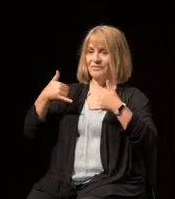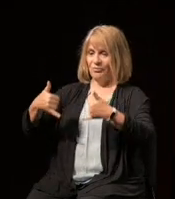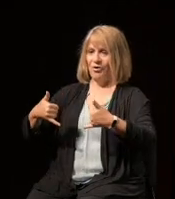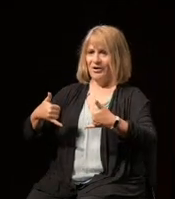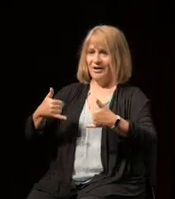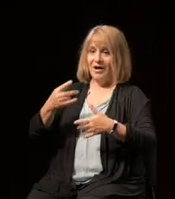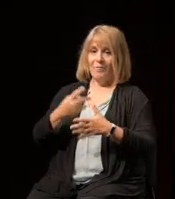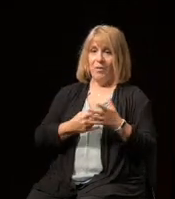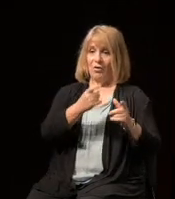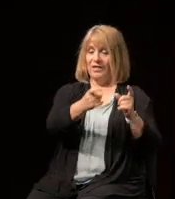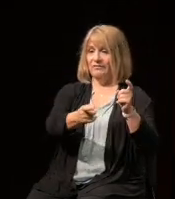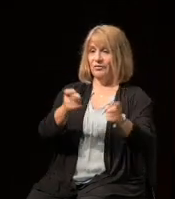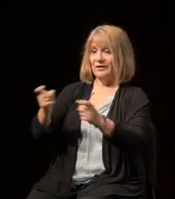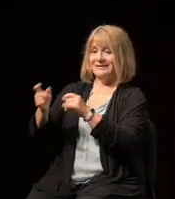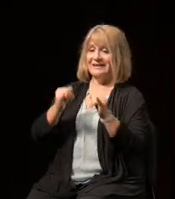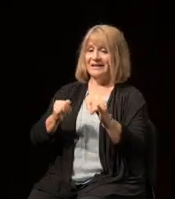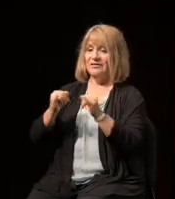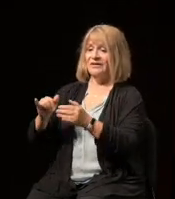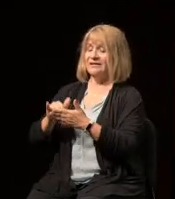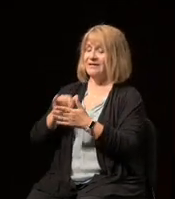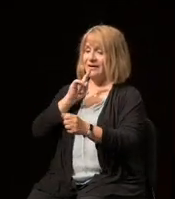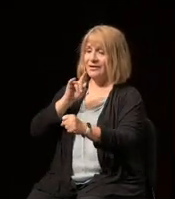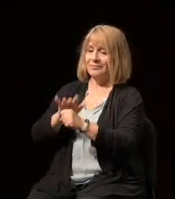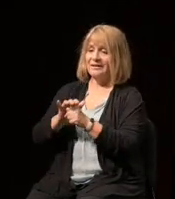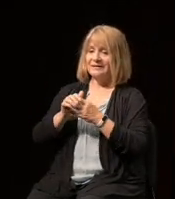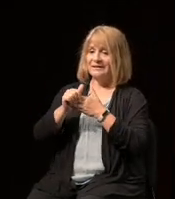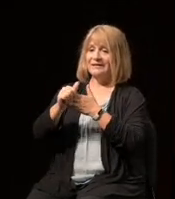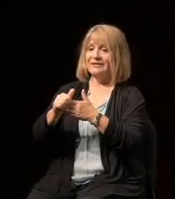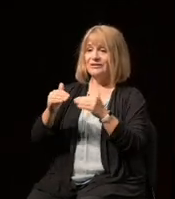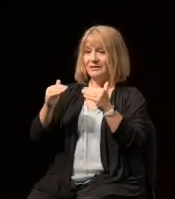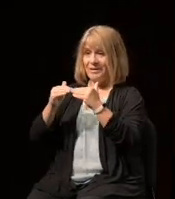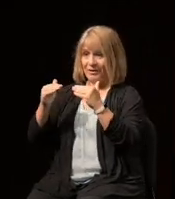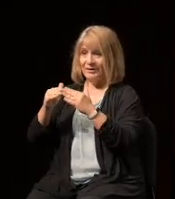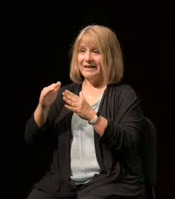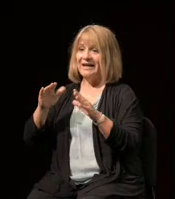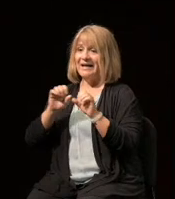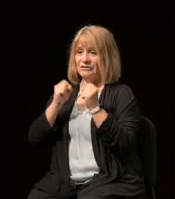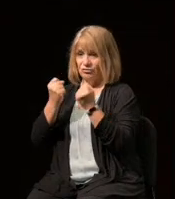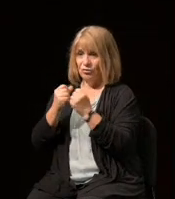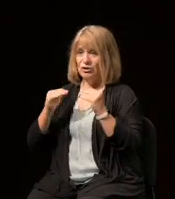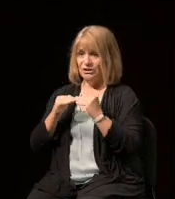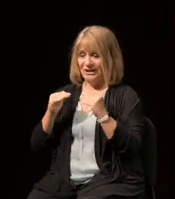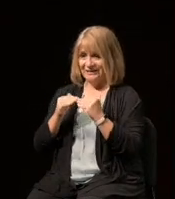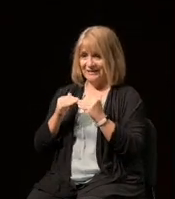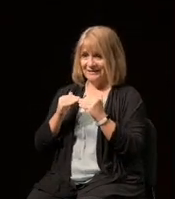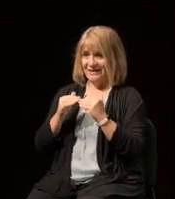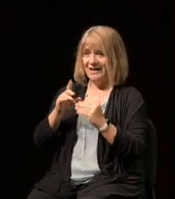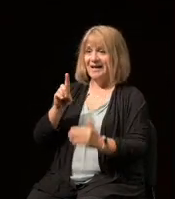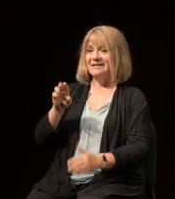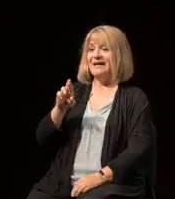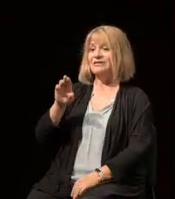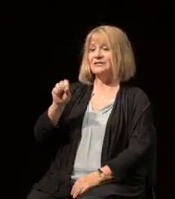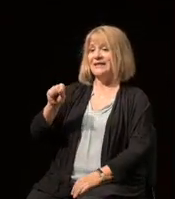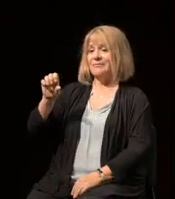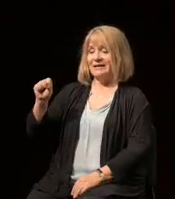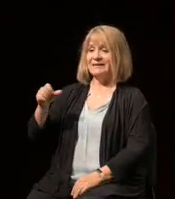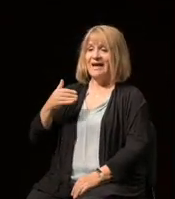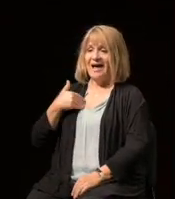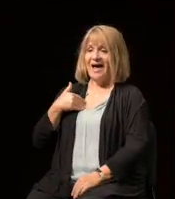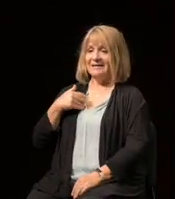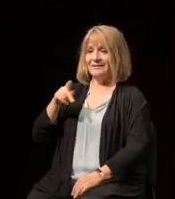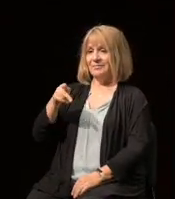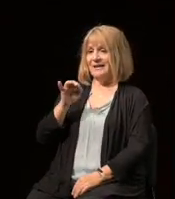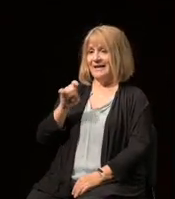individuals committed to leadership excellence, equity, and social justice. Dr. Stanback-Stroud holds a doctorate